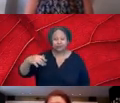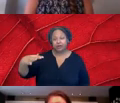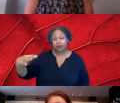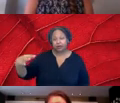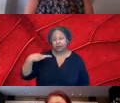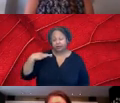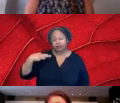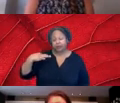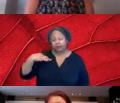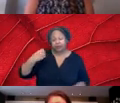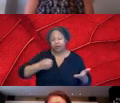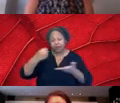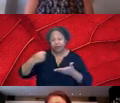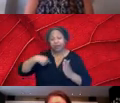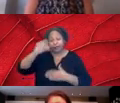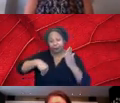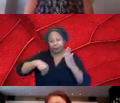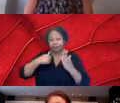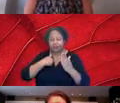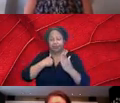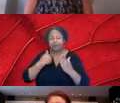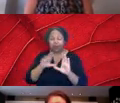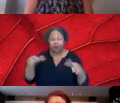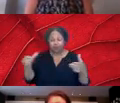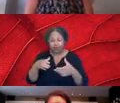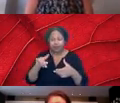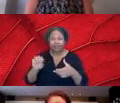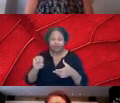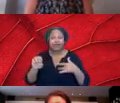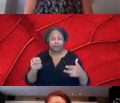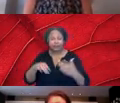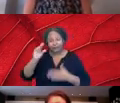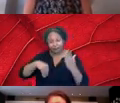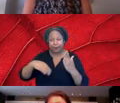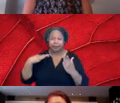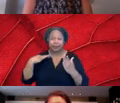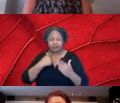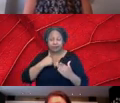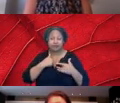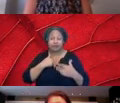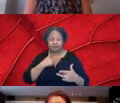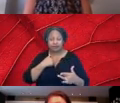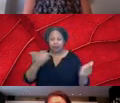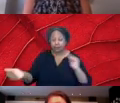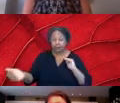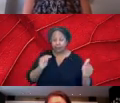grants for myself and the collective. So the difference between the two